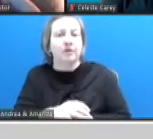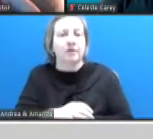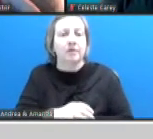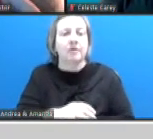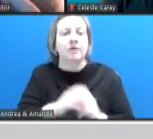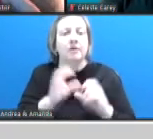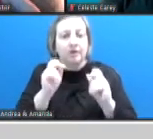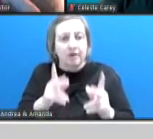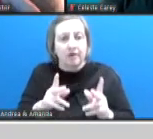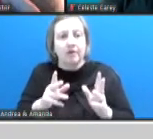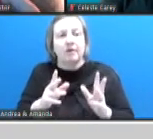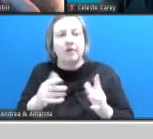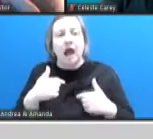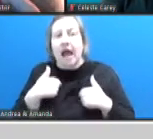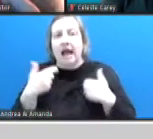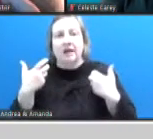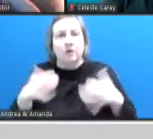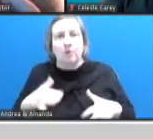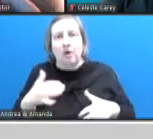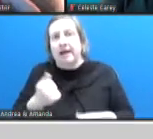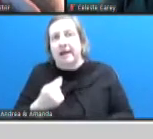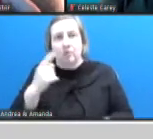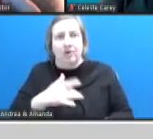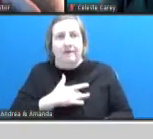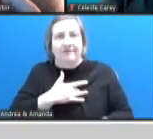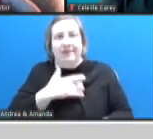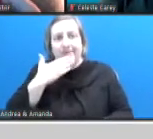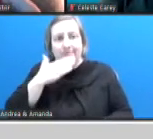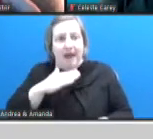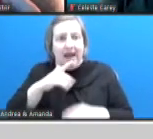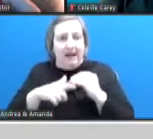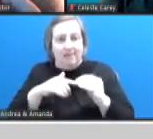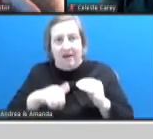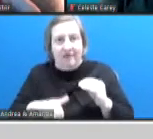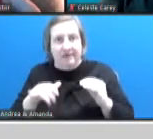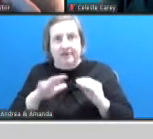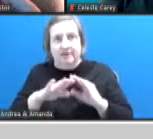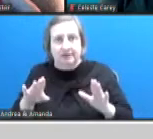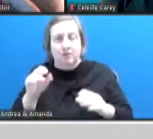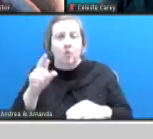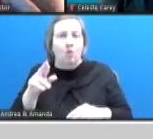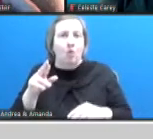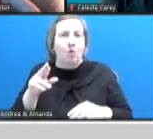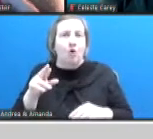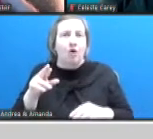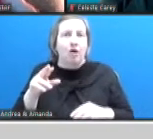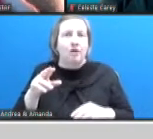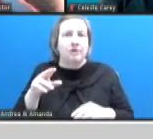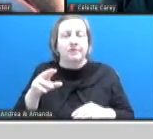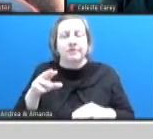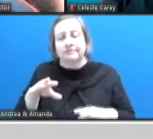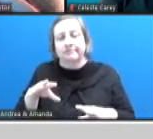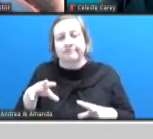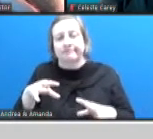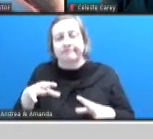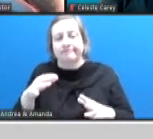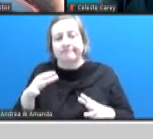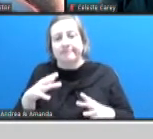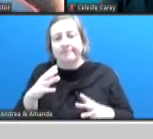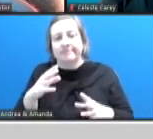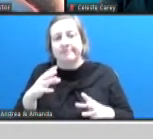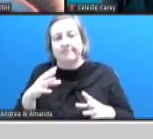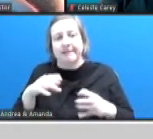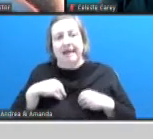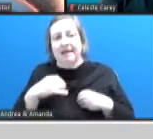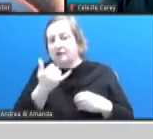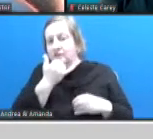Okay, I don't want anybody feeling bad about this or taking anything wrong, but I just got done